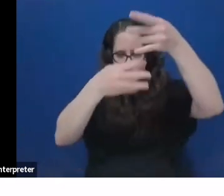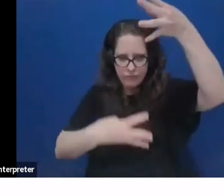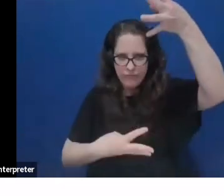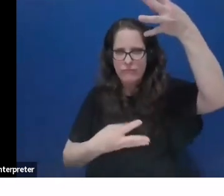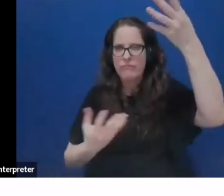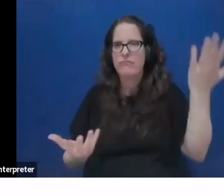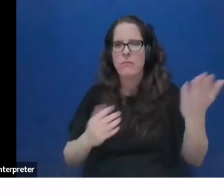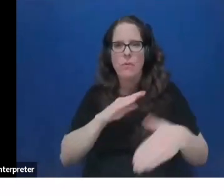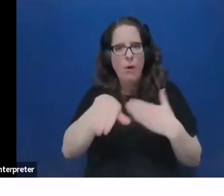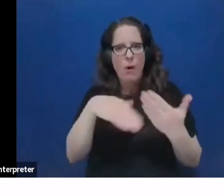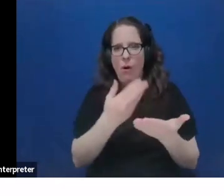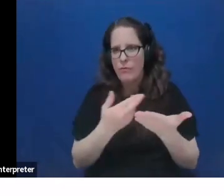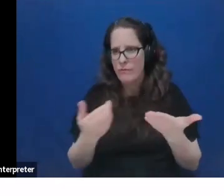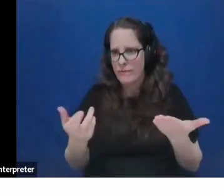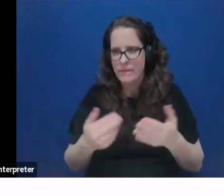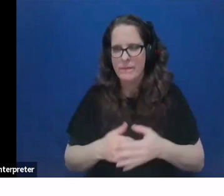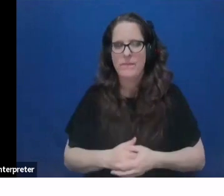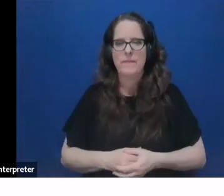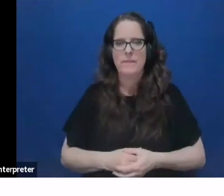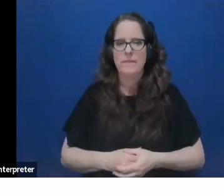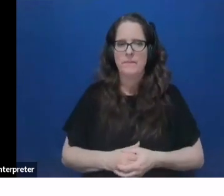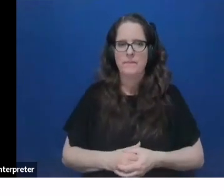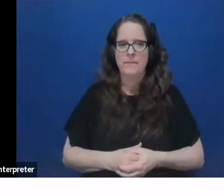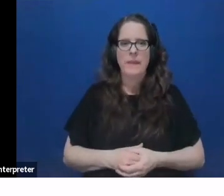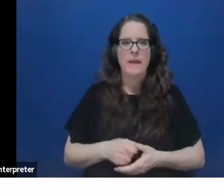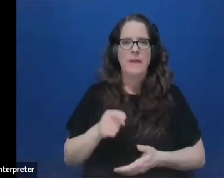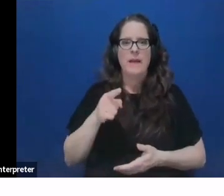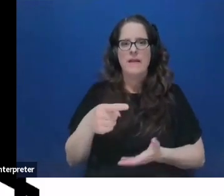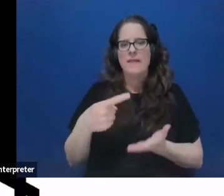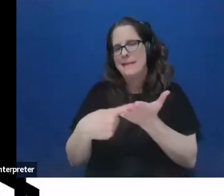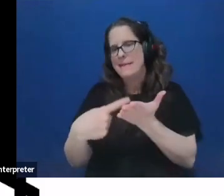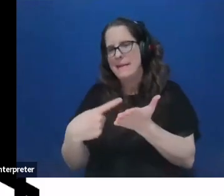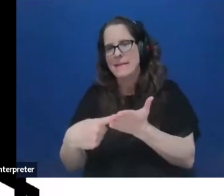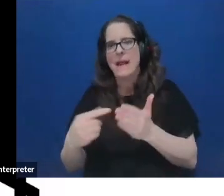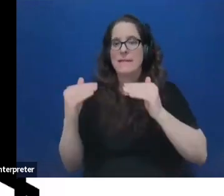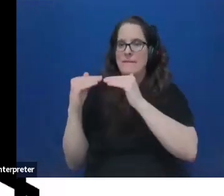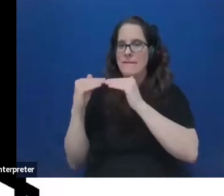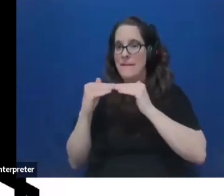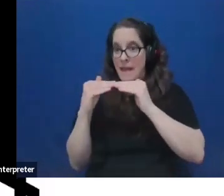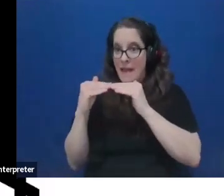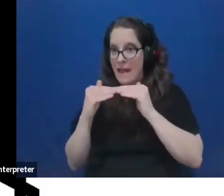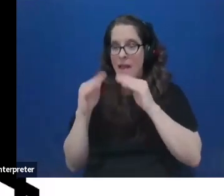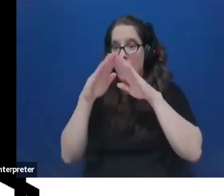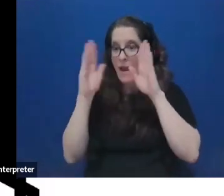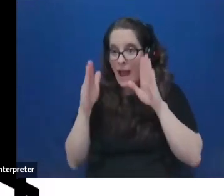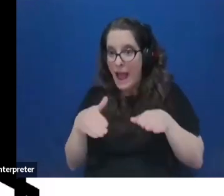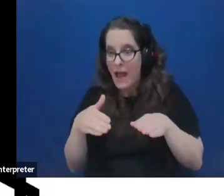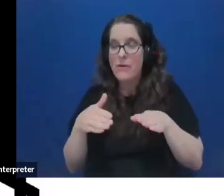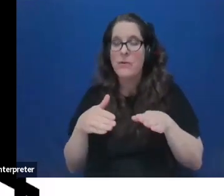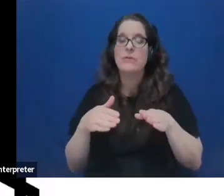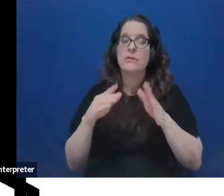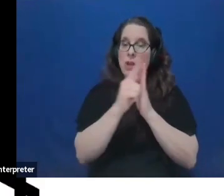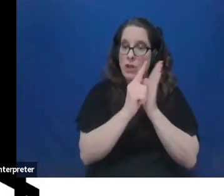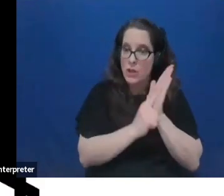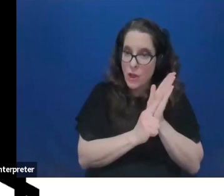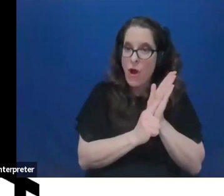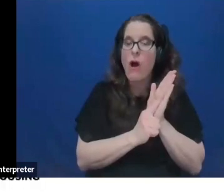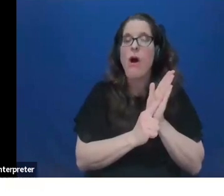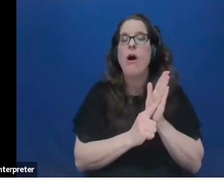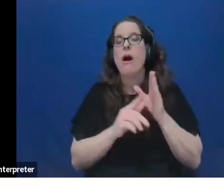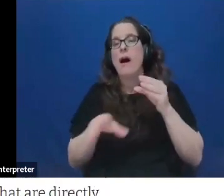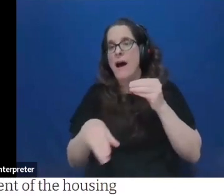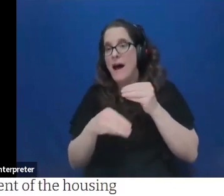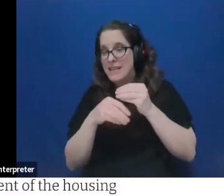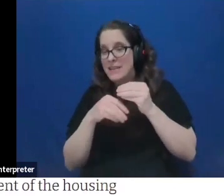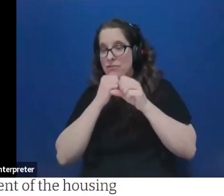move this around here. And it talks about fair housing law, additional protections to people with disabilities in sale and rental housing. It